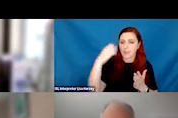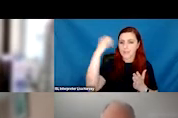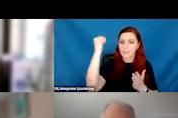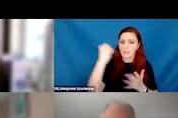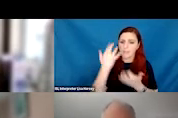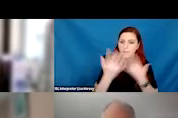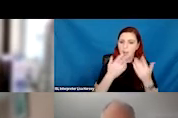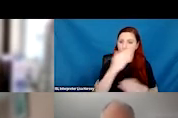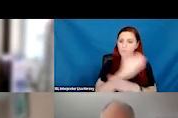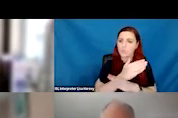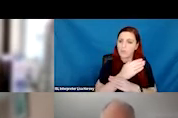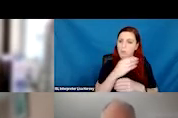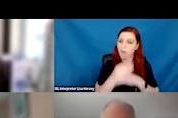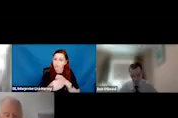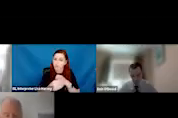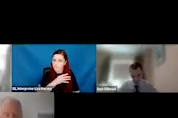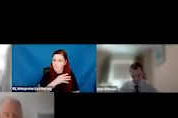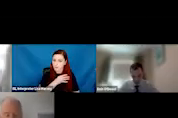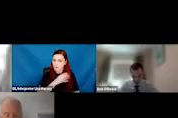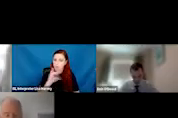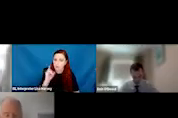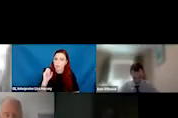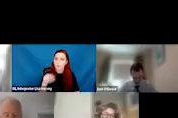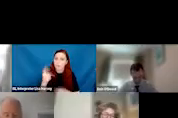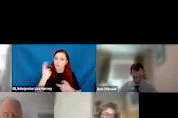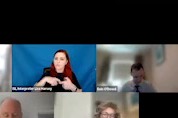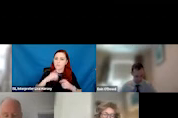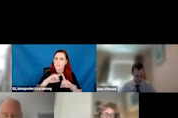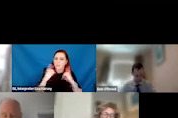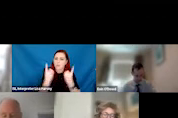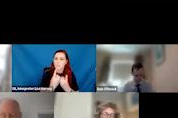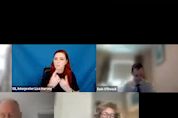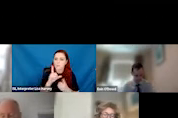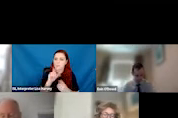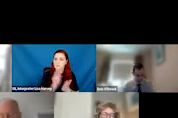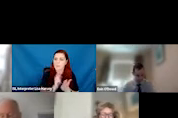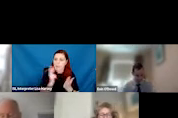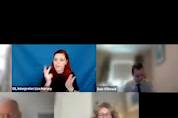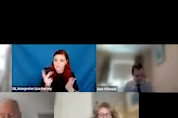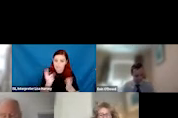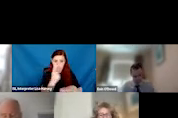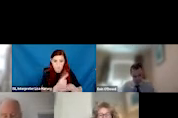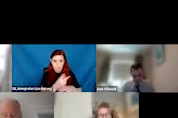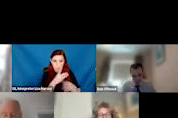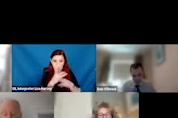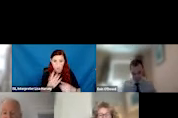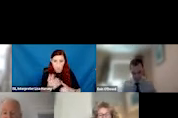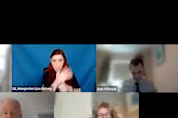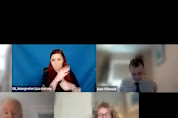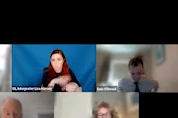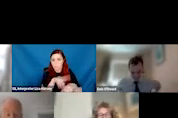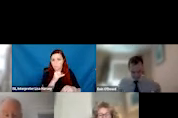Prevention Officer. Eoin joined the department in 2018, where he's been working primarily in the area